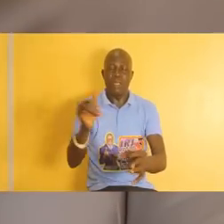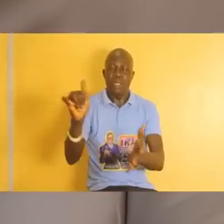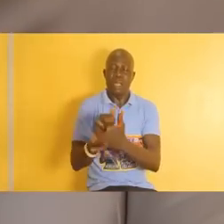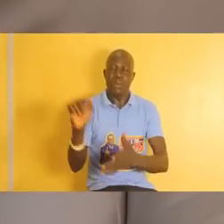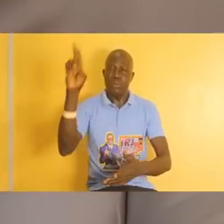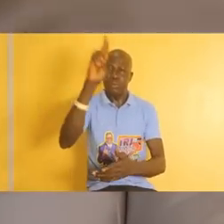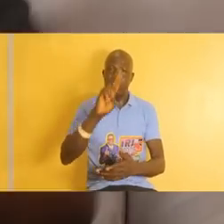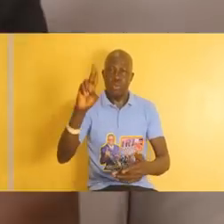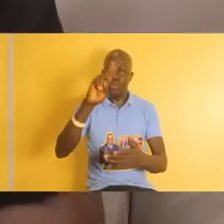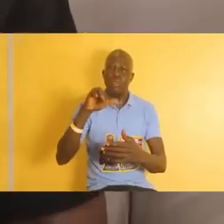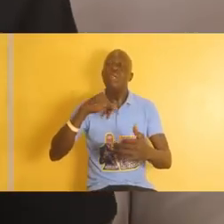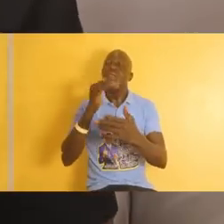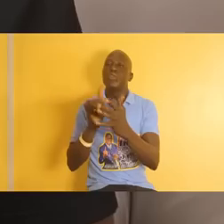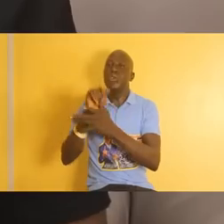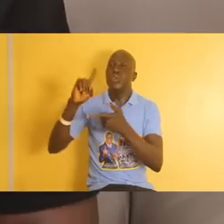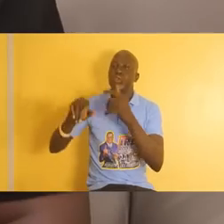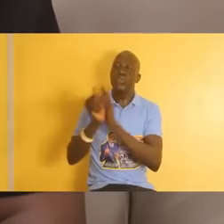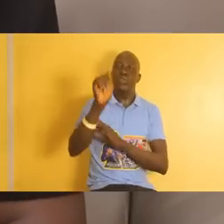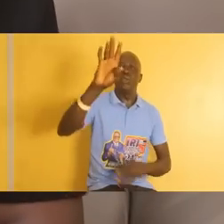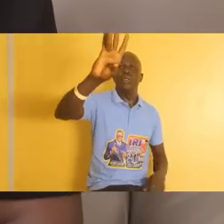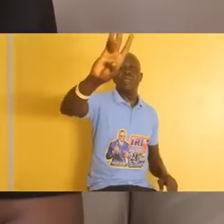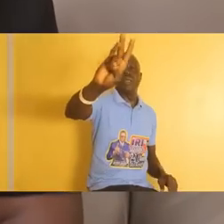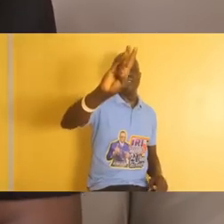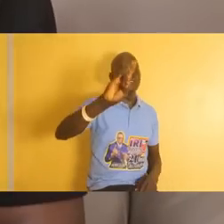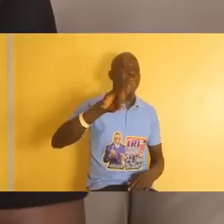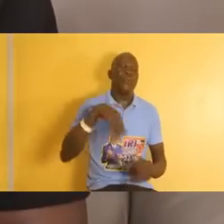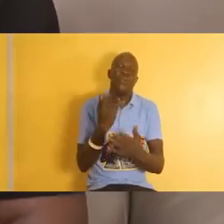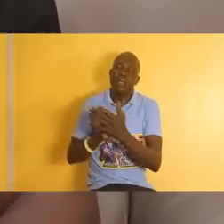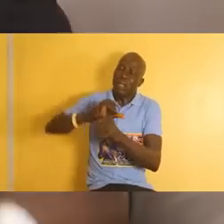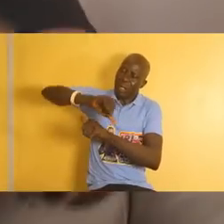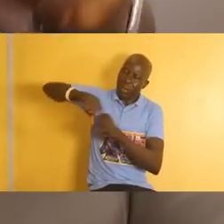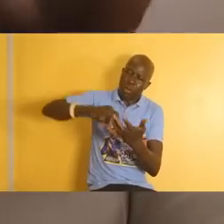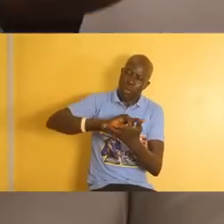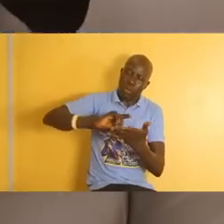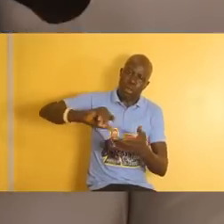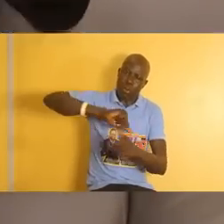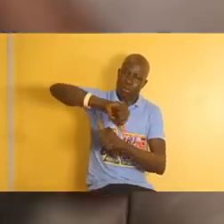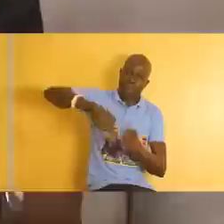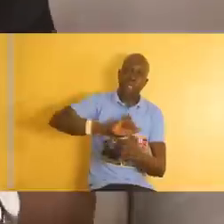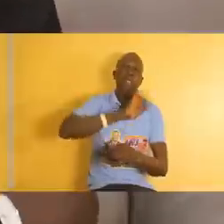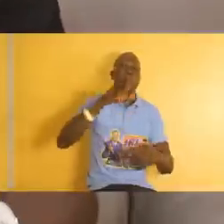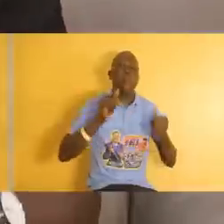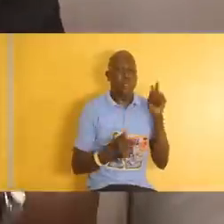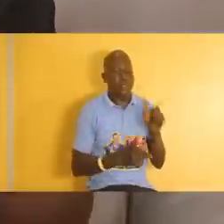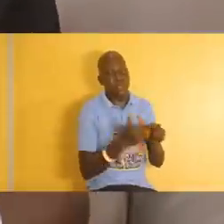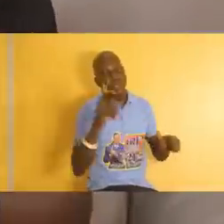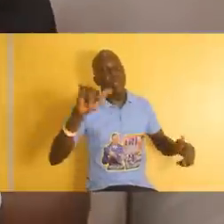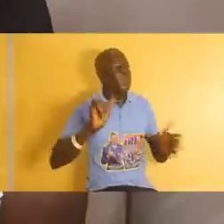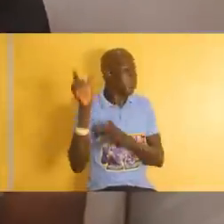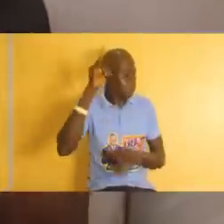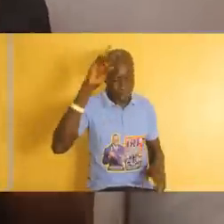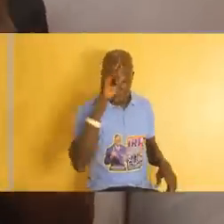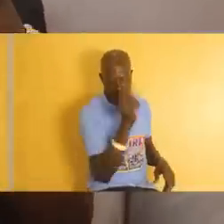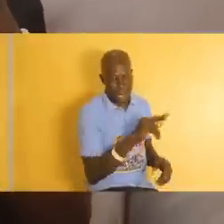we use. Ó jẹ́ méje gbáko. Seven. Ọ̀sẹ̀ òróró gan-an la wọ́n láwàá yìí. We are the week of anointing. Ó máa ní agbára. It should be powerful. Ẹ gbọ́ mi